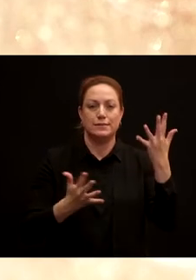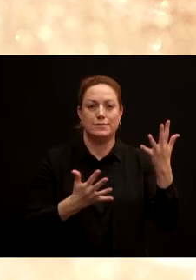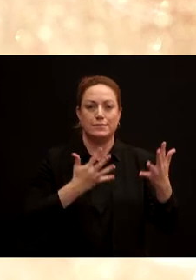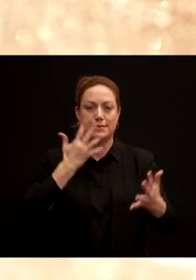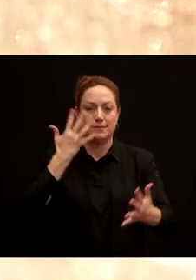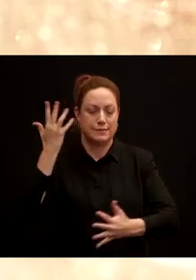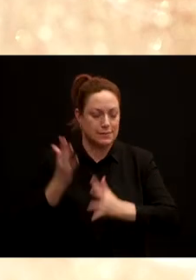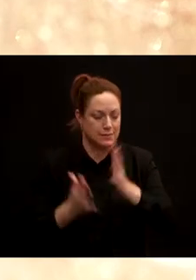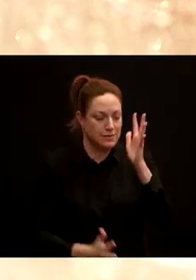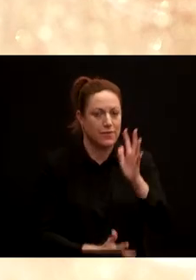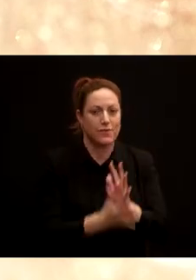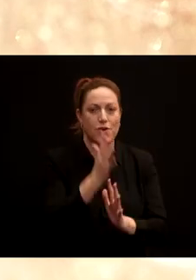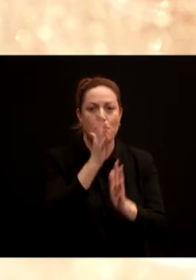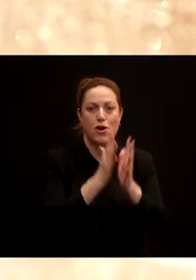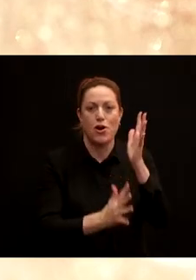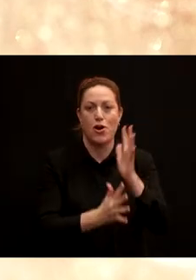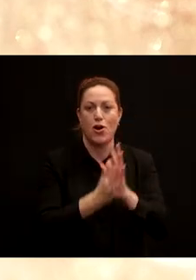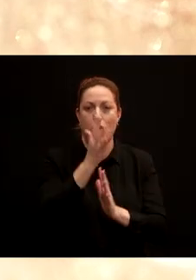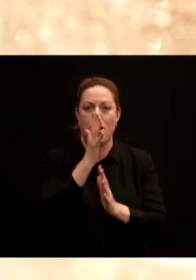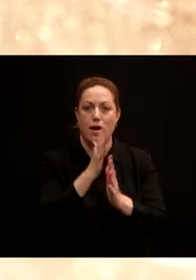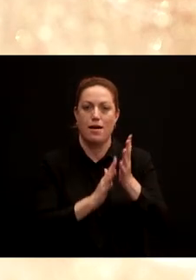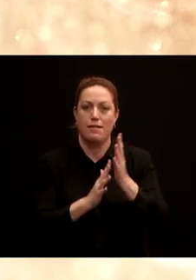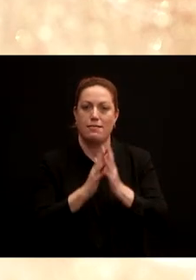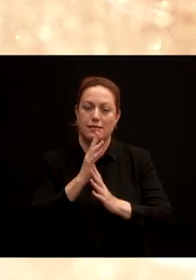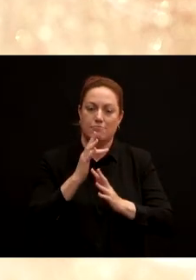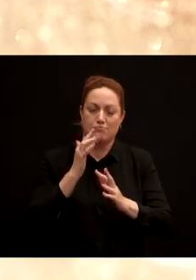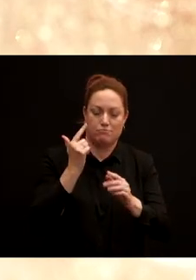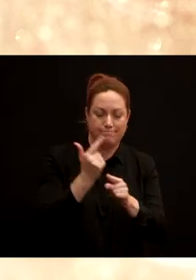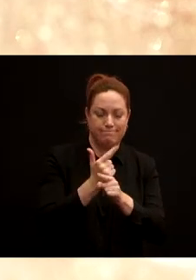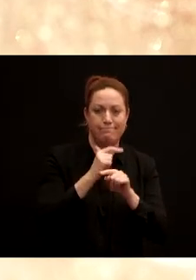fire and words of power.